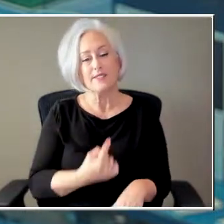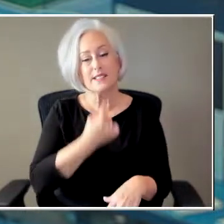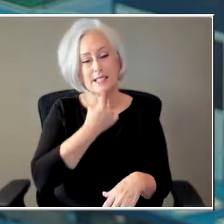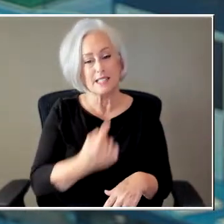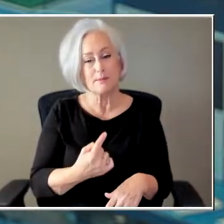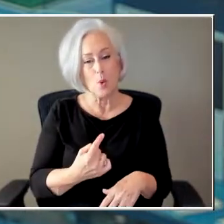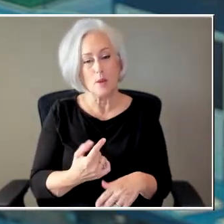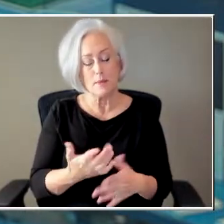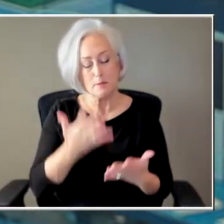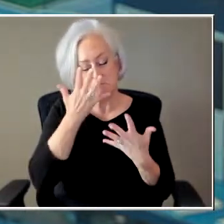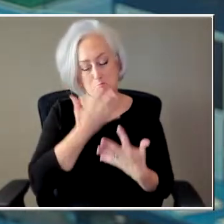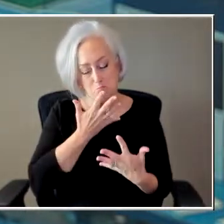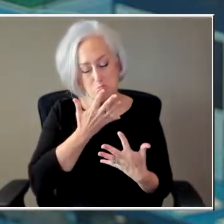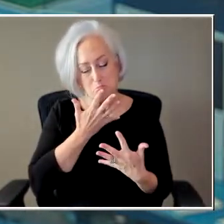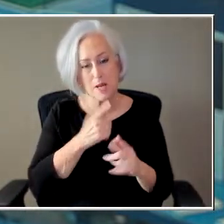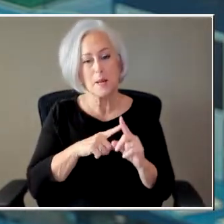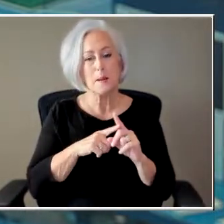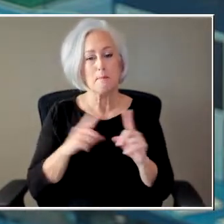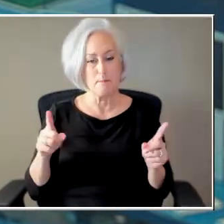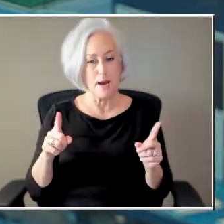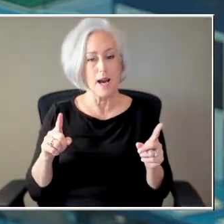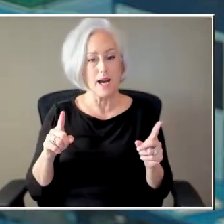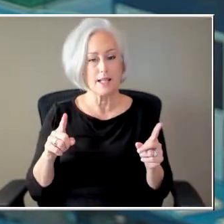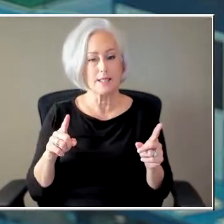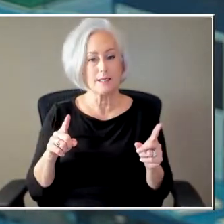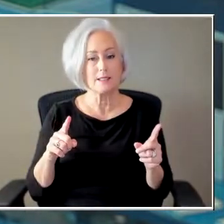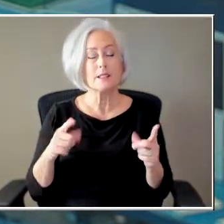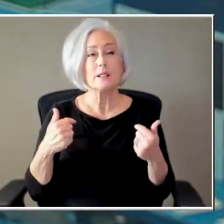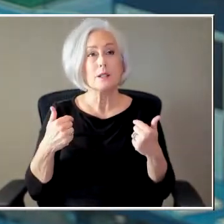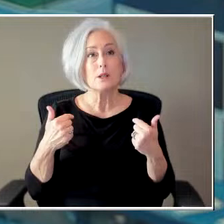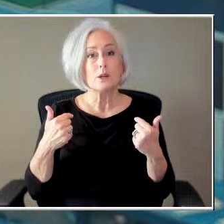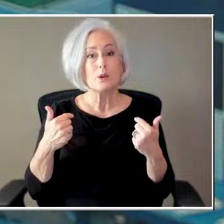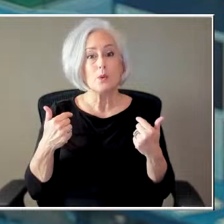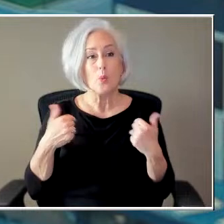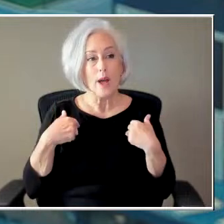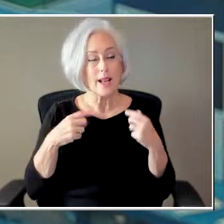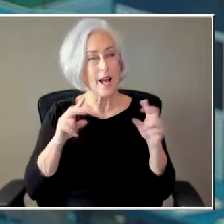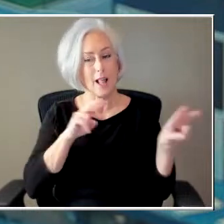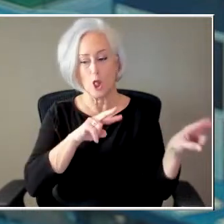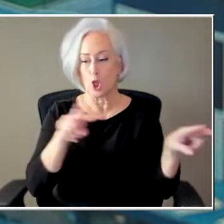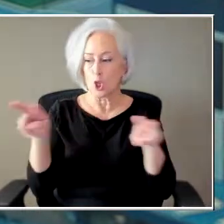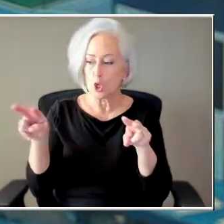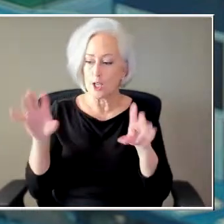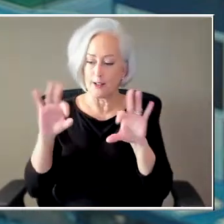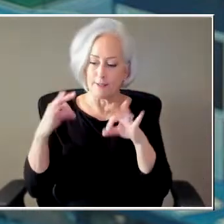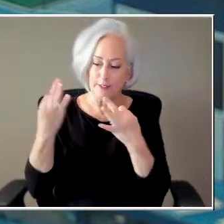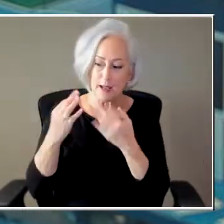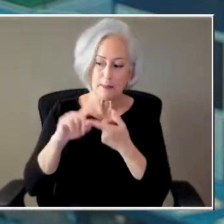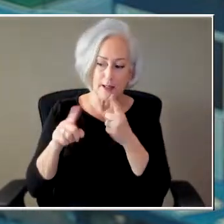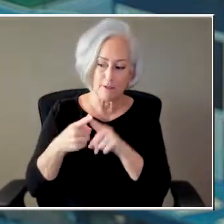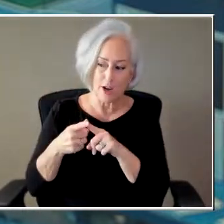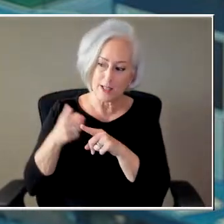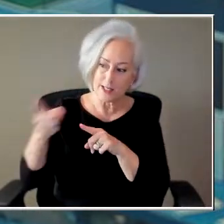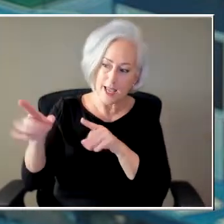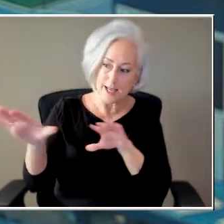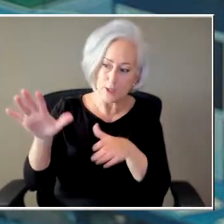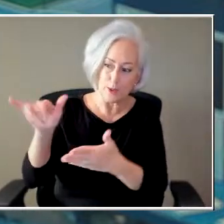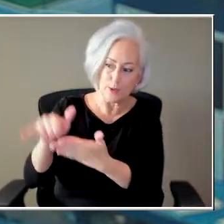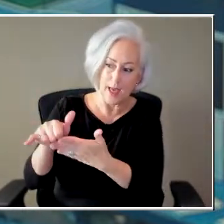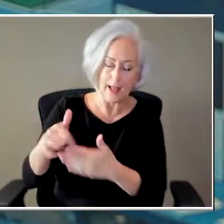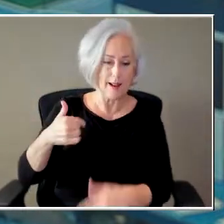But when I look at, my friends and family who are doing these things that I'm not able to do